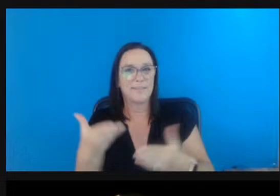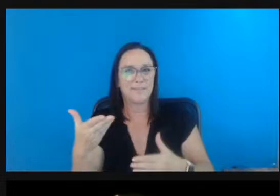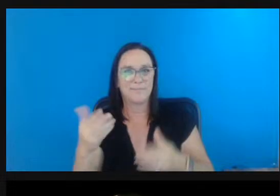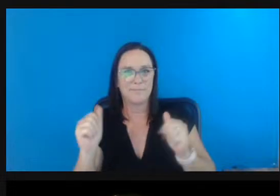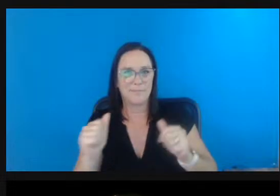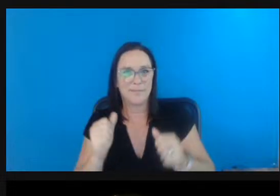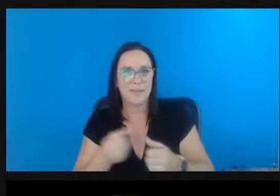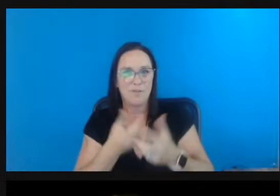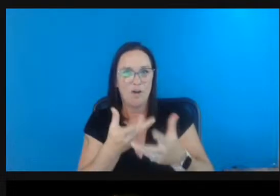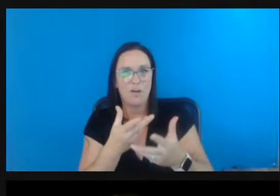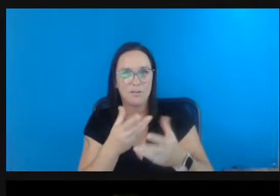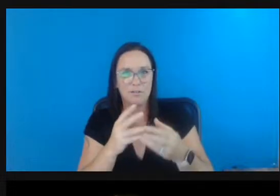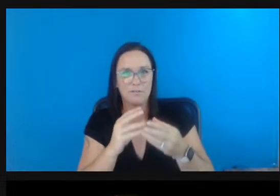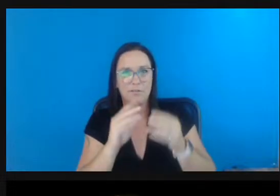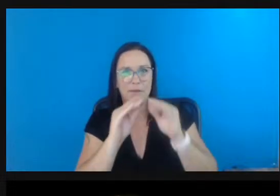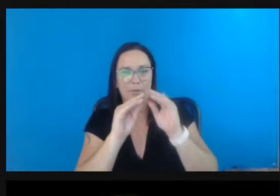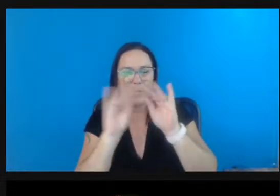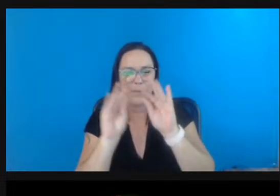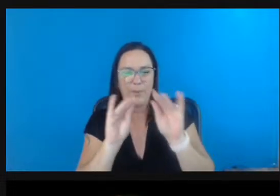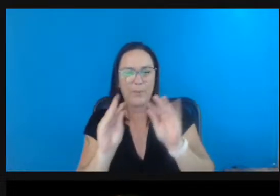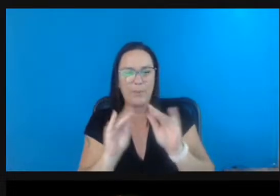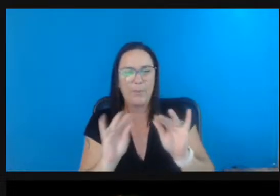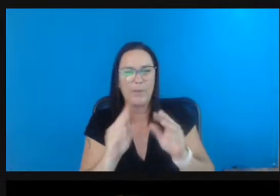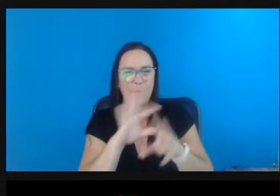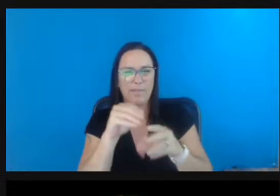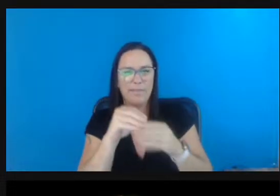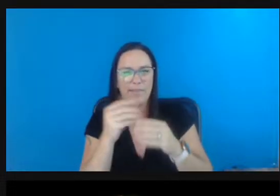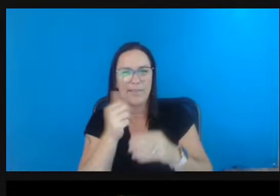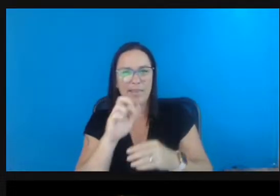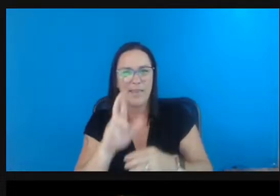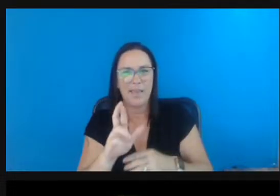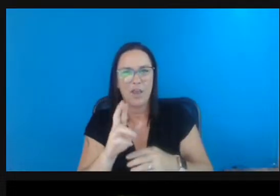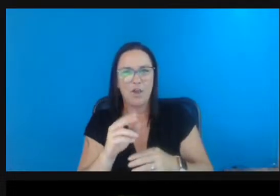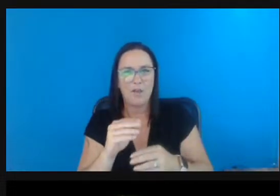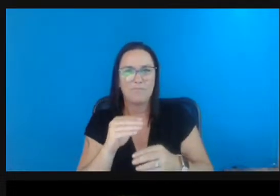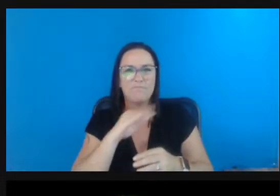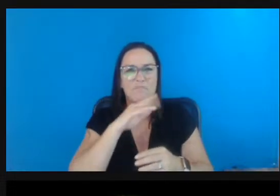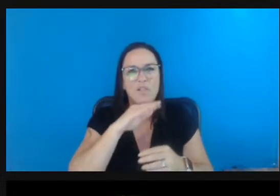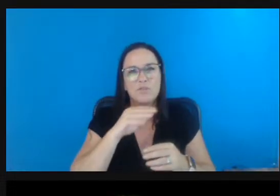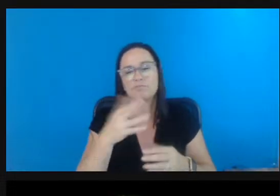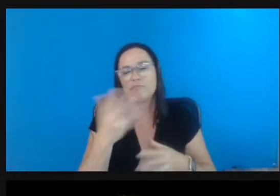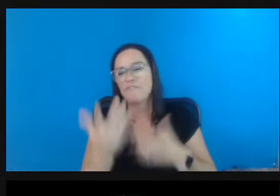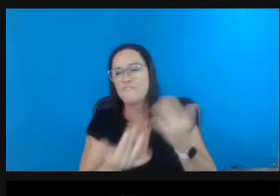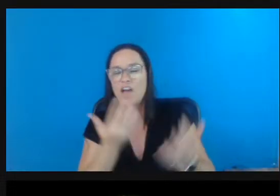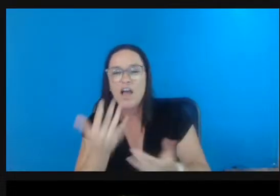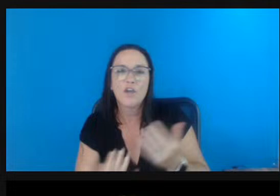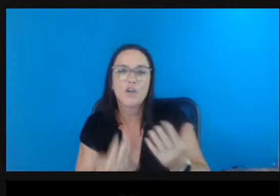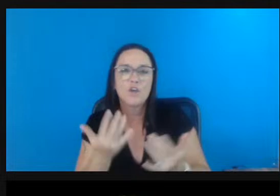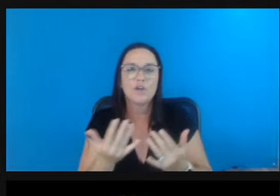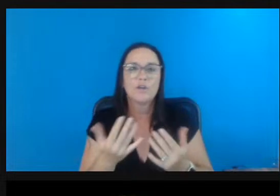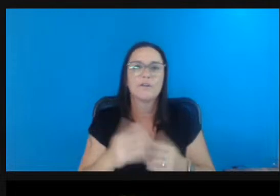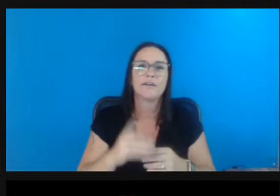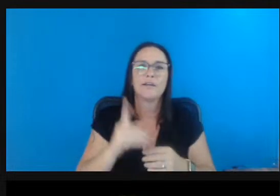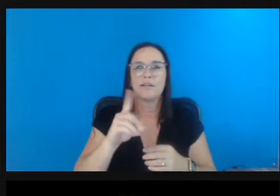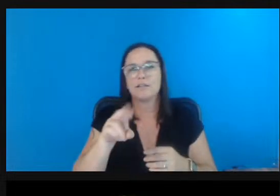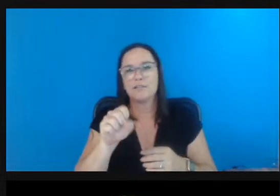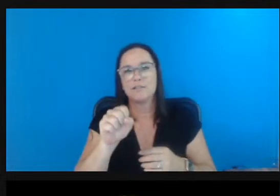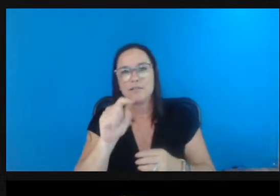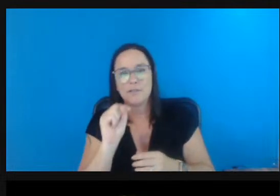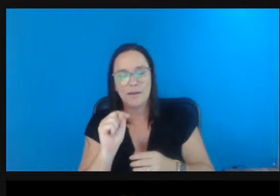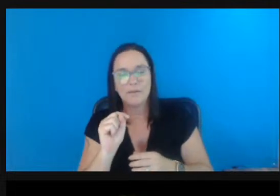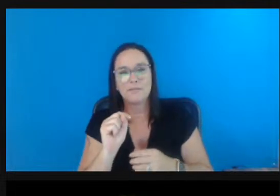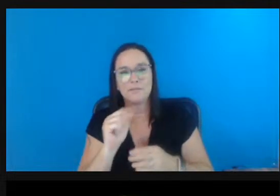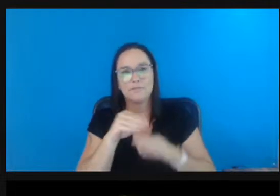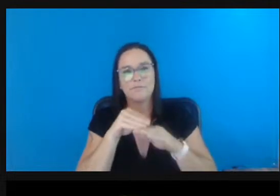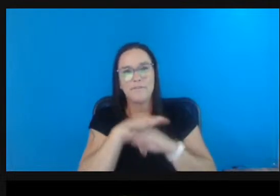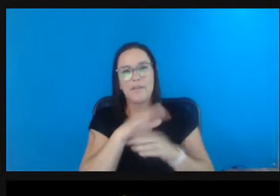causing particulate air quality, pollution, things like fires or dust could also